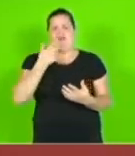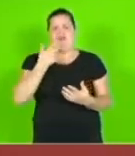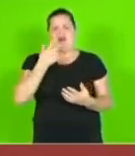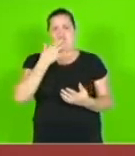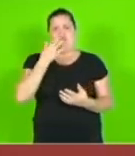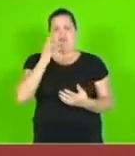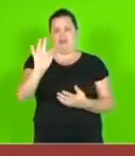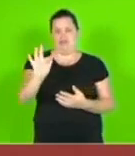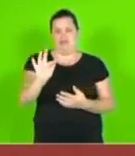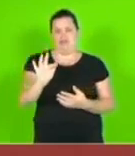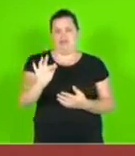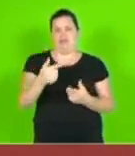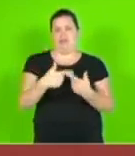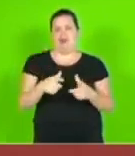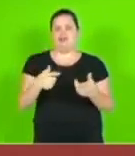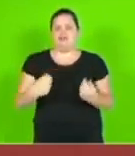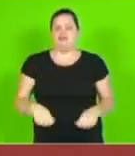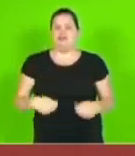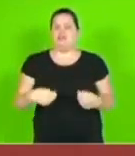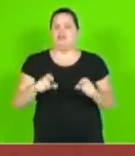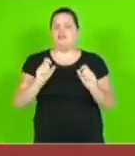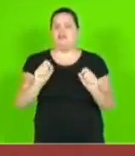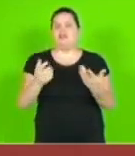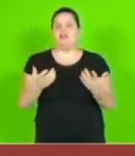And in Canada, they speak French.